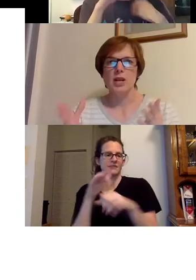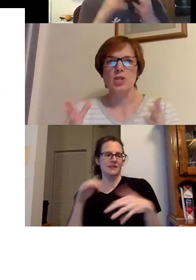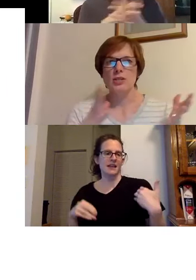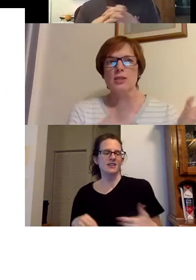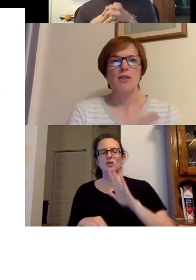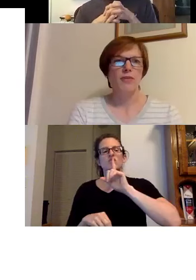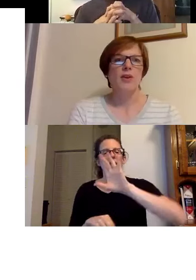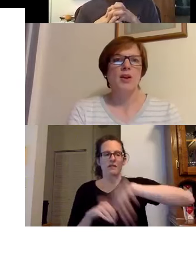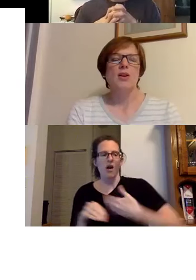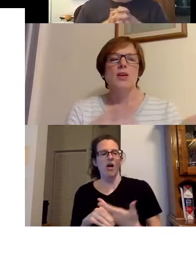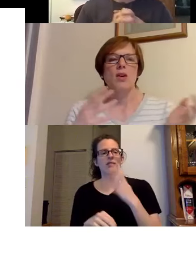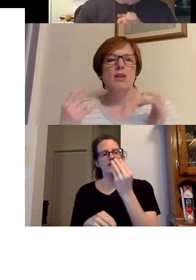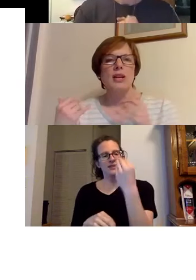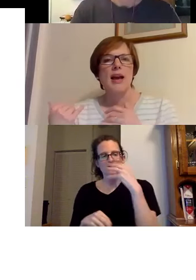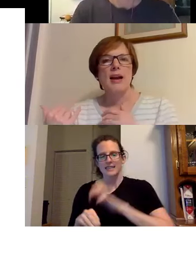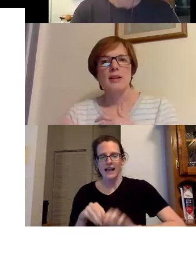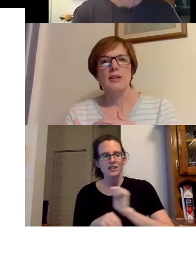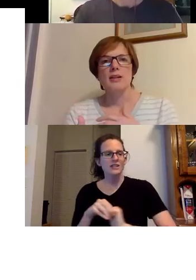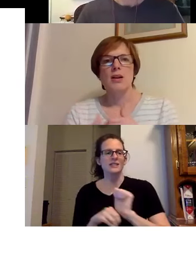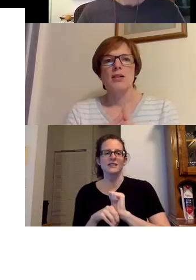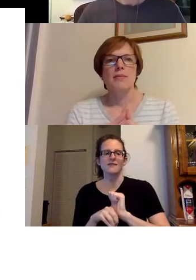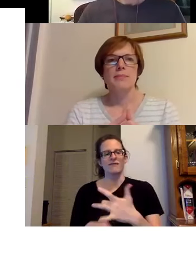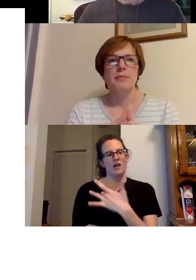systems: digestive, cardiac,